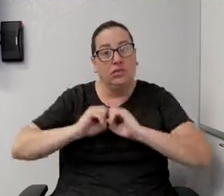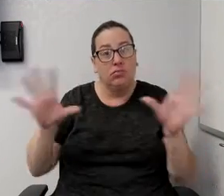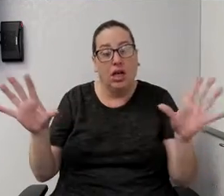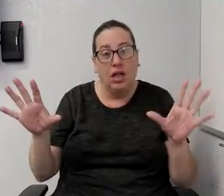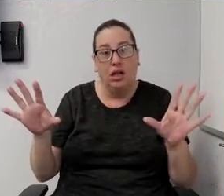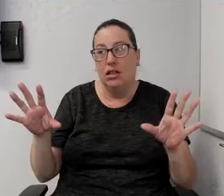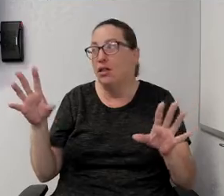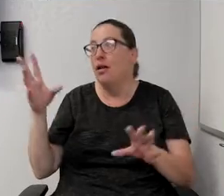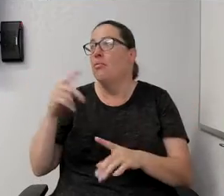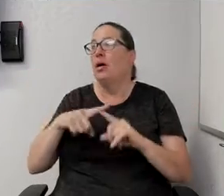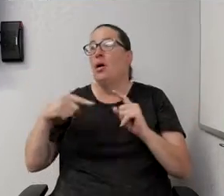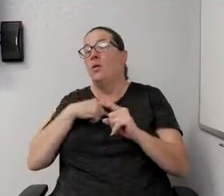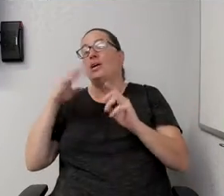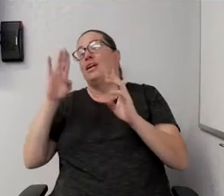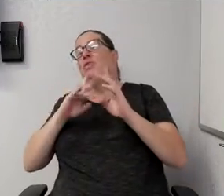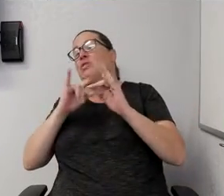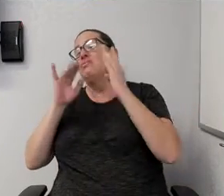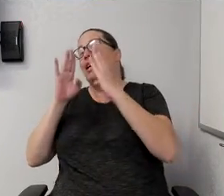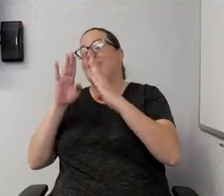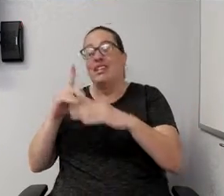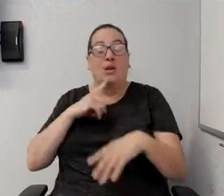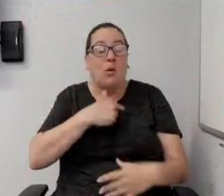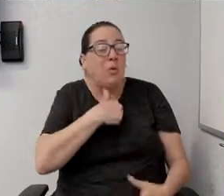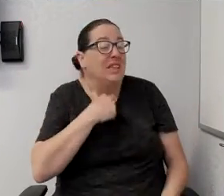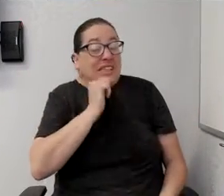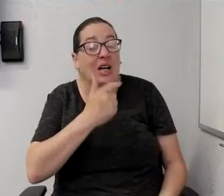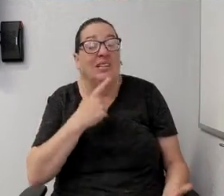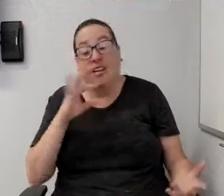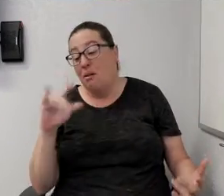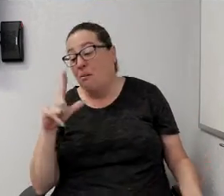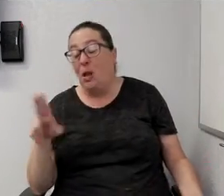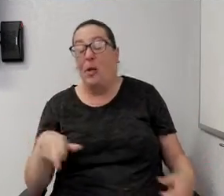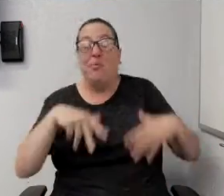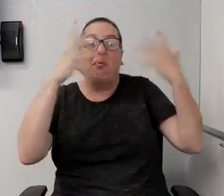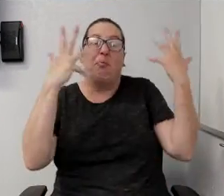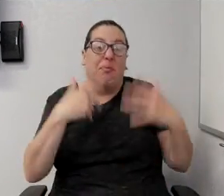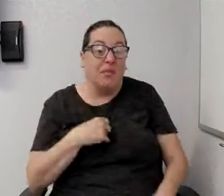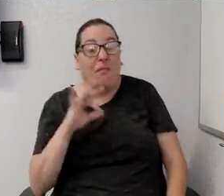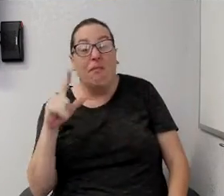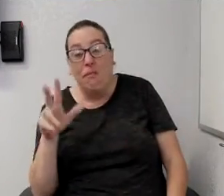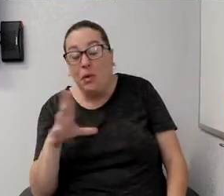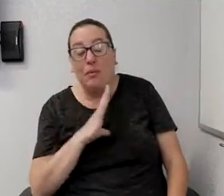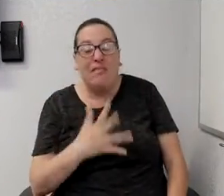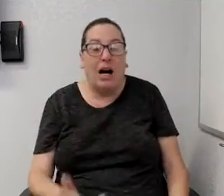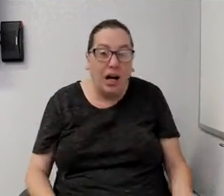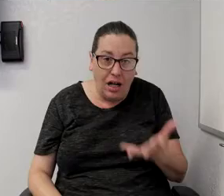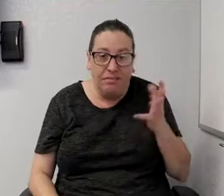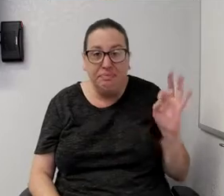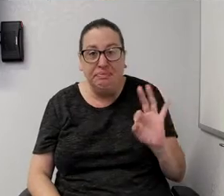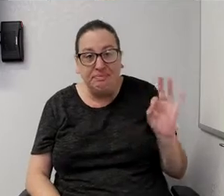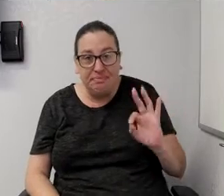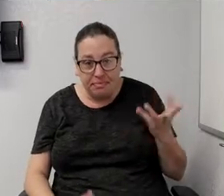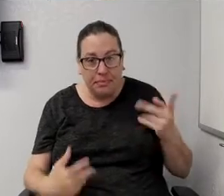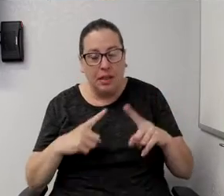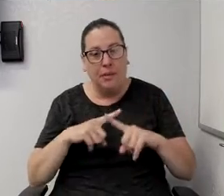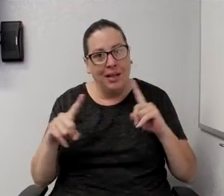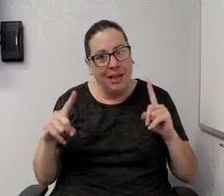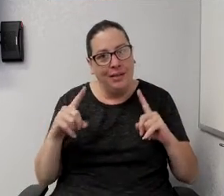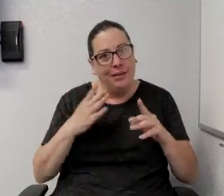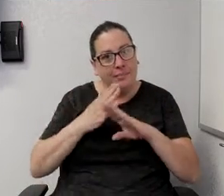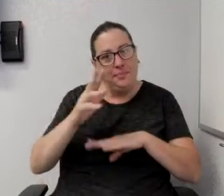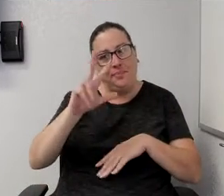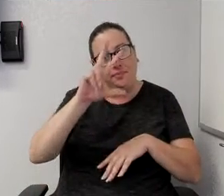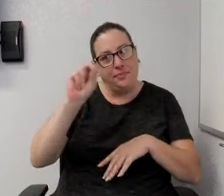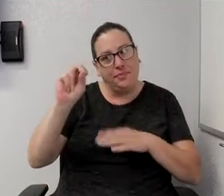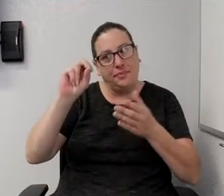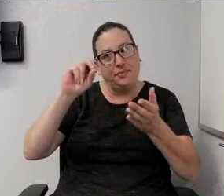contact. we never really paid much attention. We don't, because Yeah. we always say that, hey, the flu, if I get the flu, I'll be fine. Right. But almost 30,000